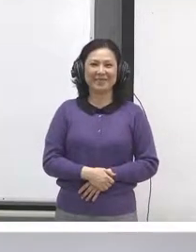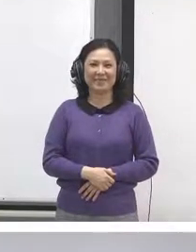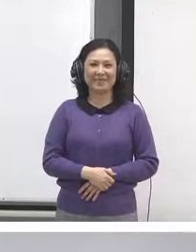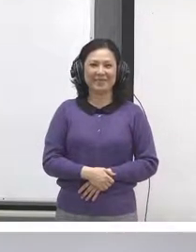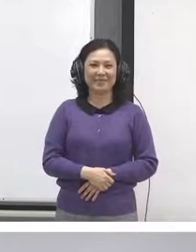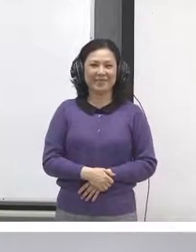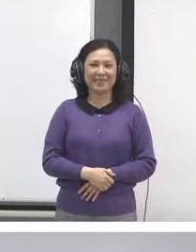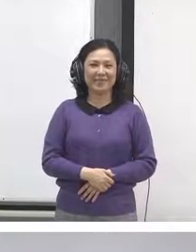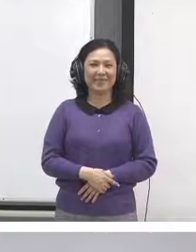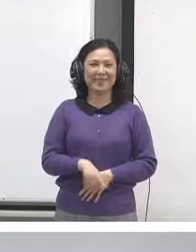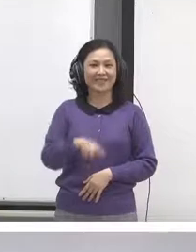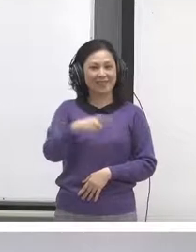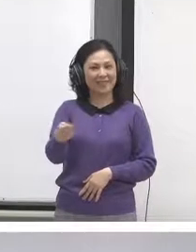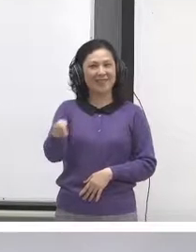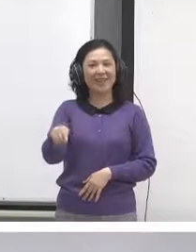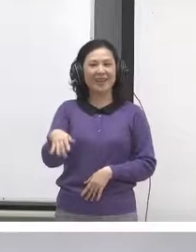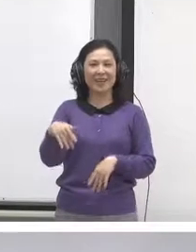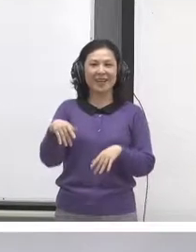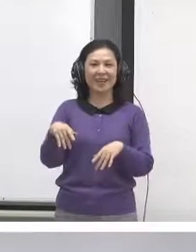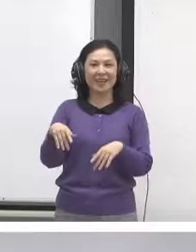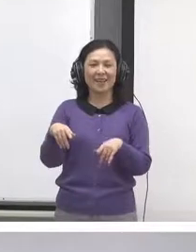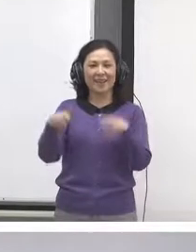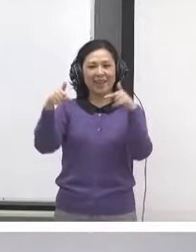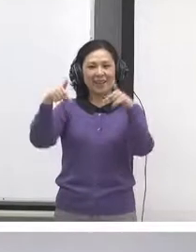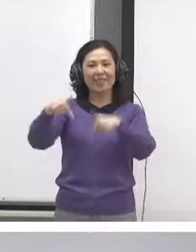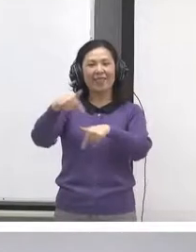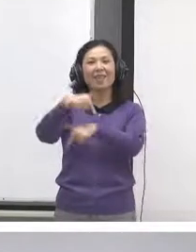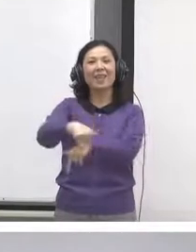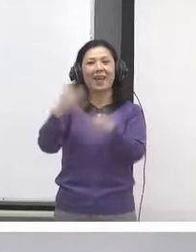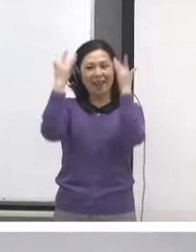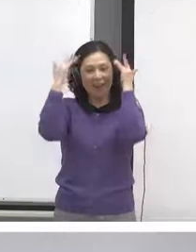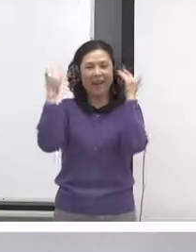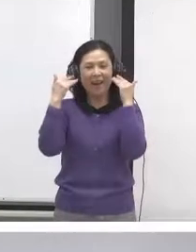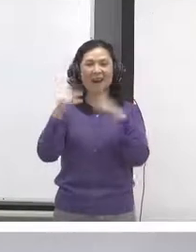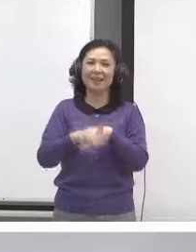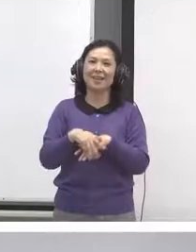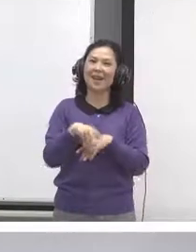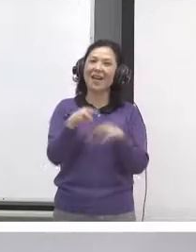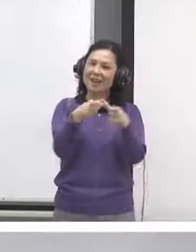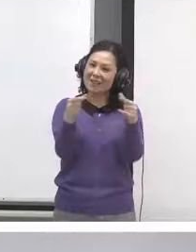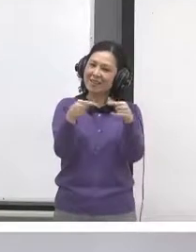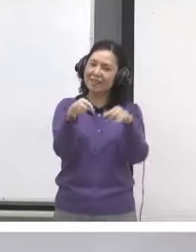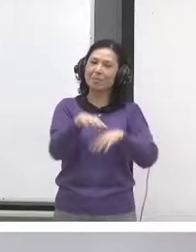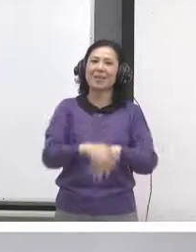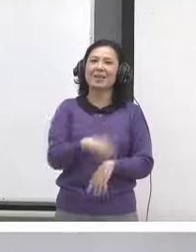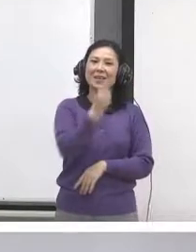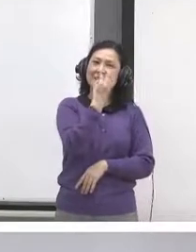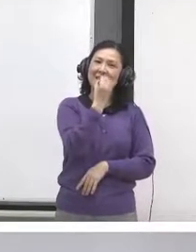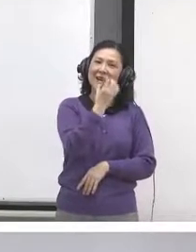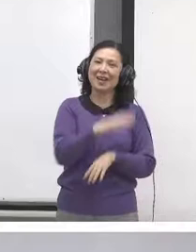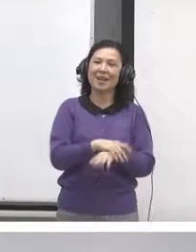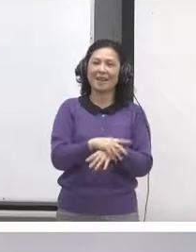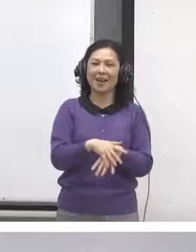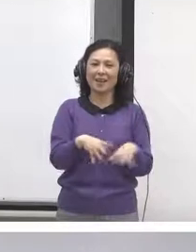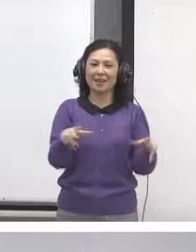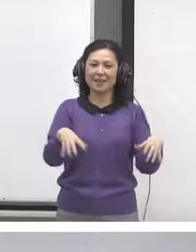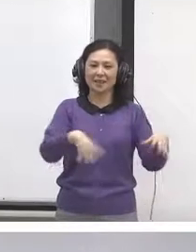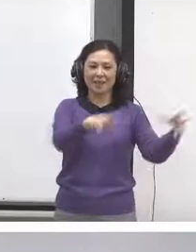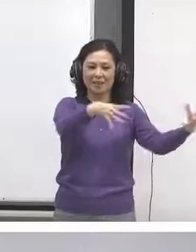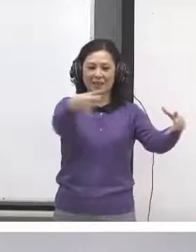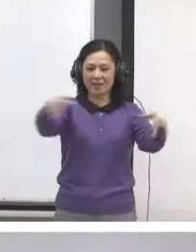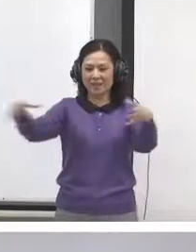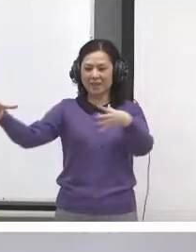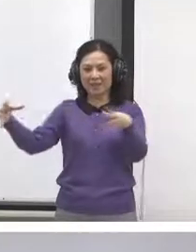Korea and Japan and Hong Kong come together and do